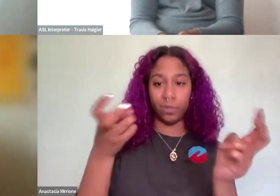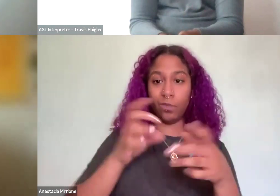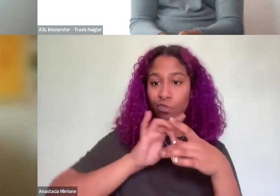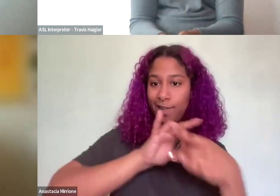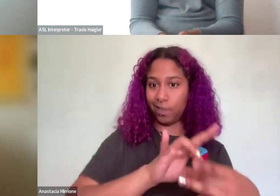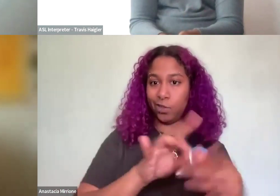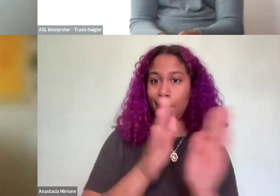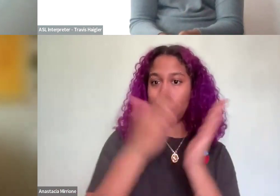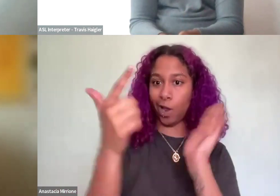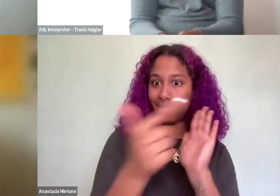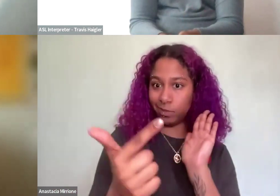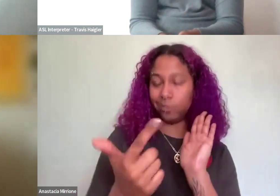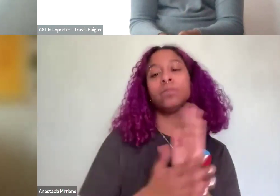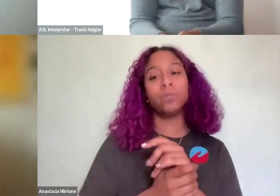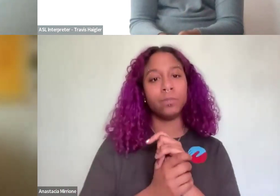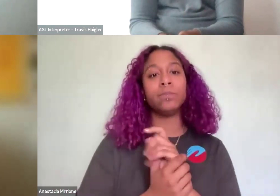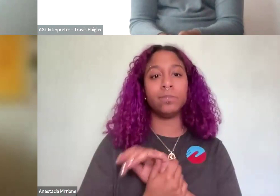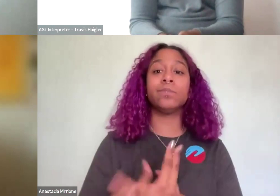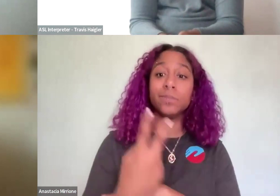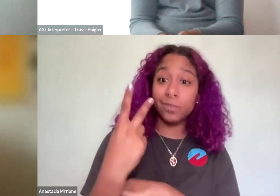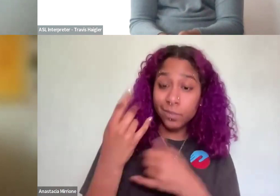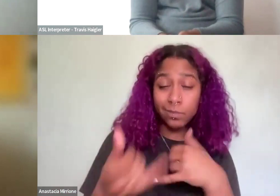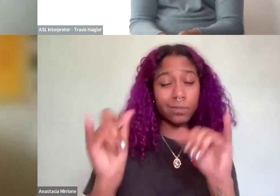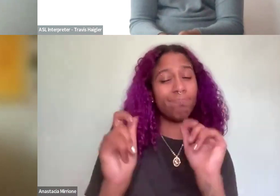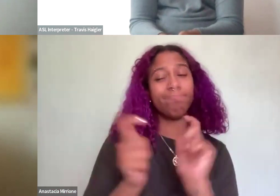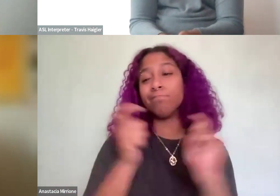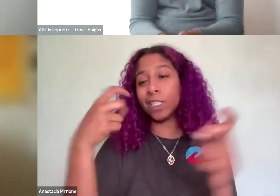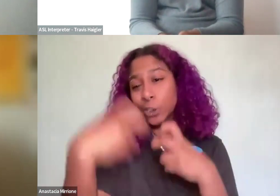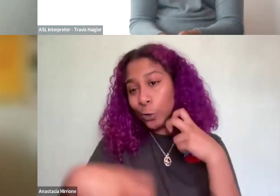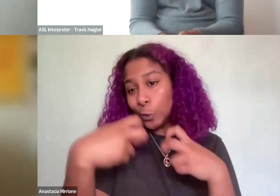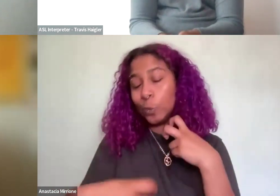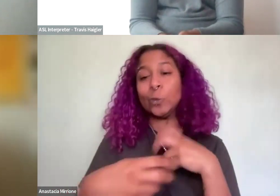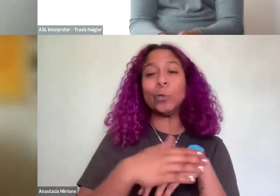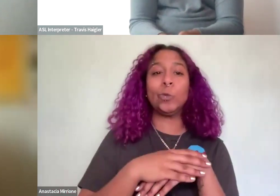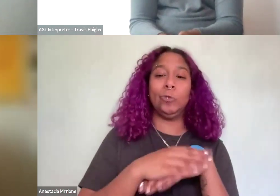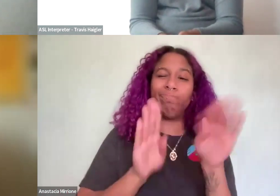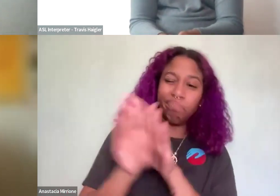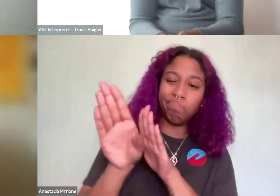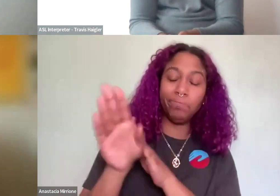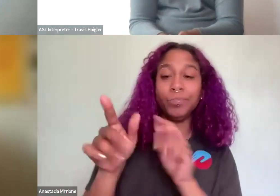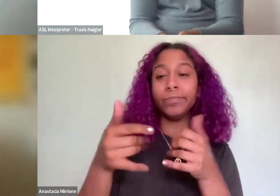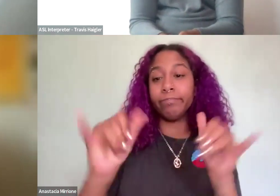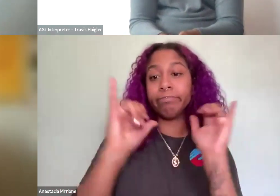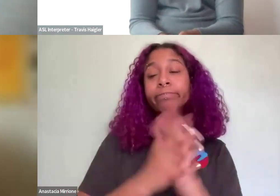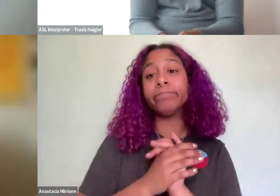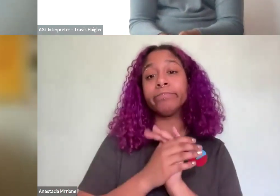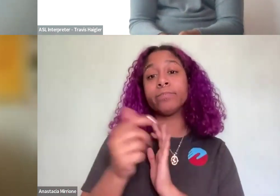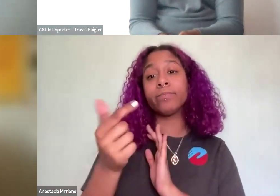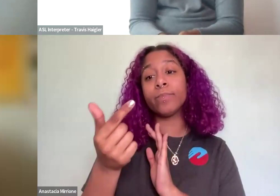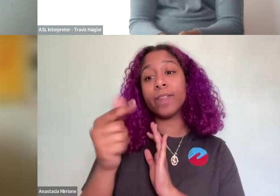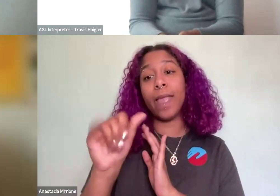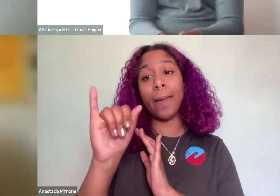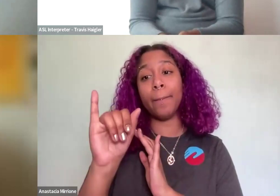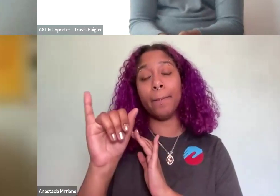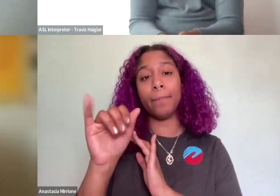bans, clearly still a huge issue and a growing issue. But and GABI has been sort of in that